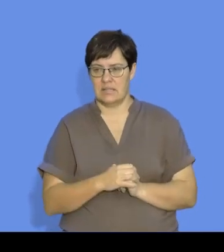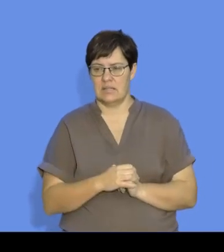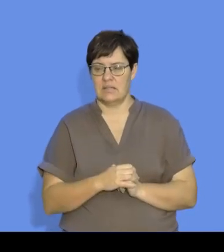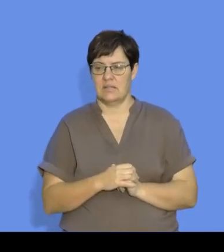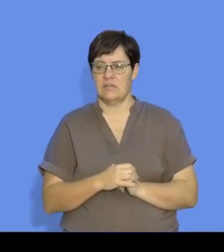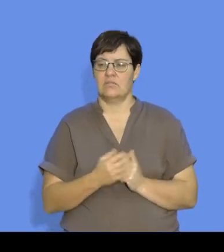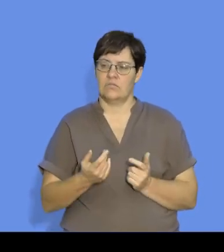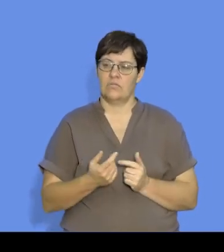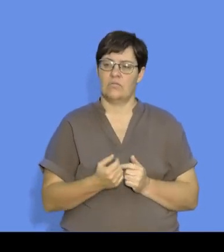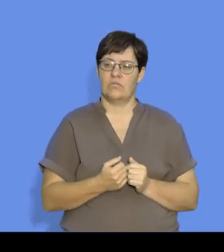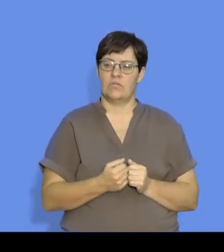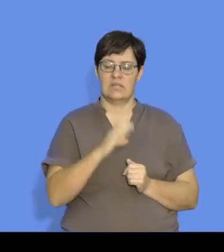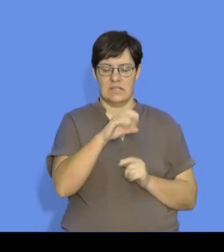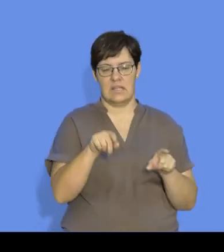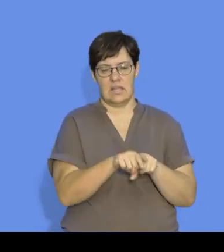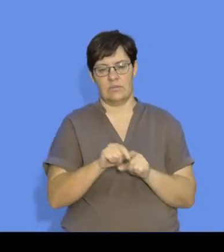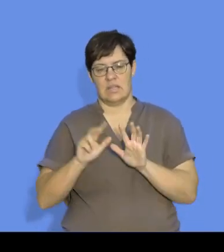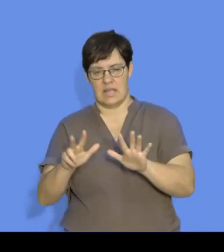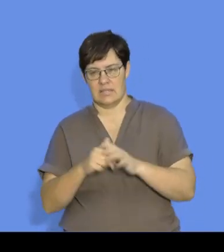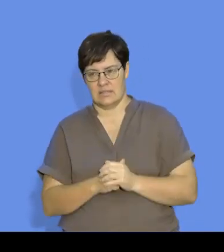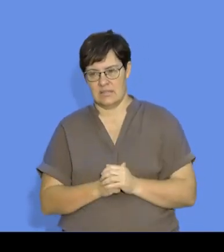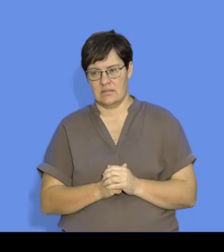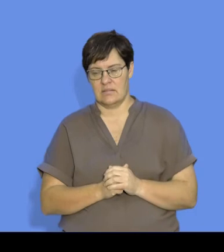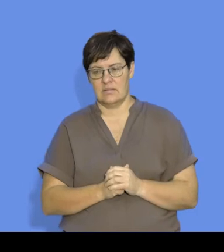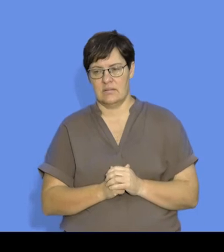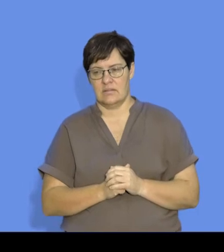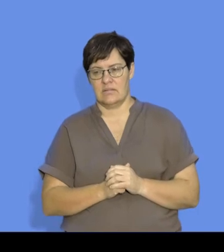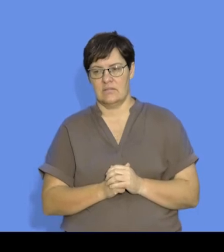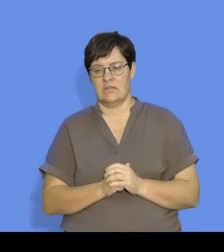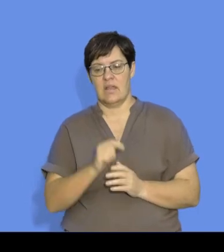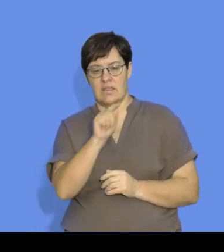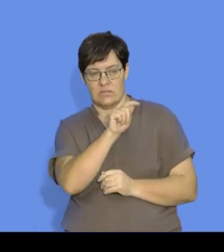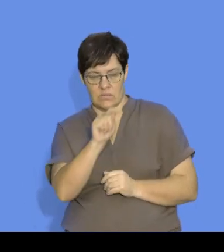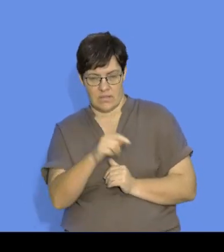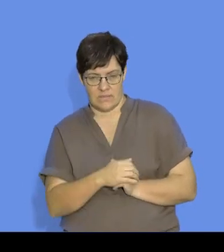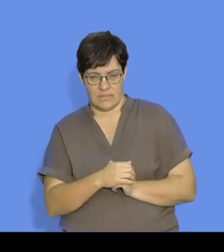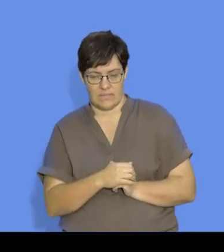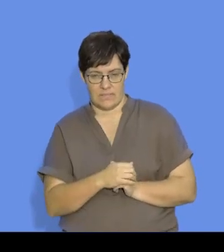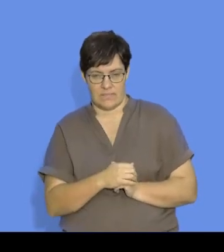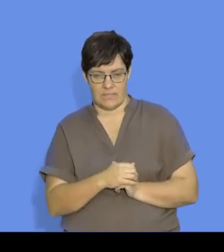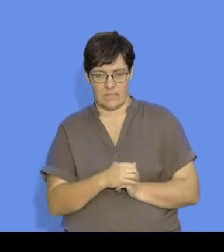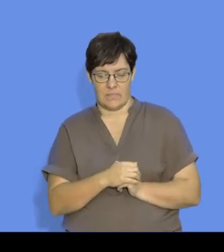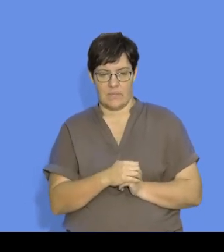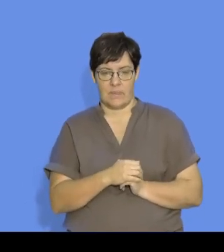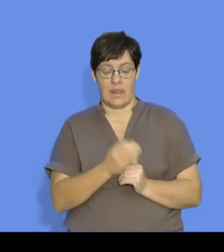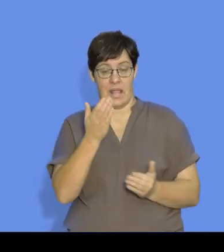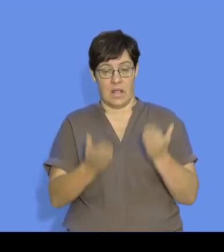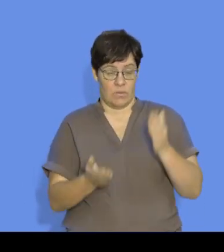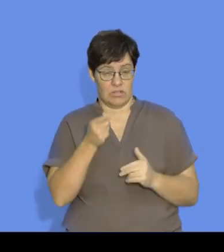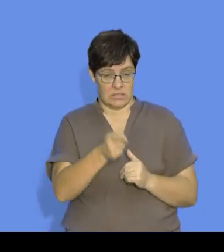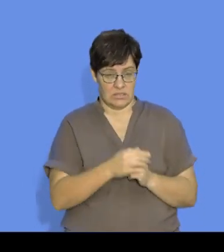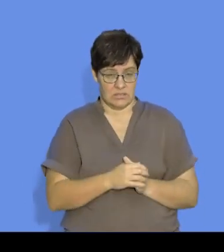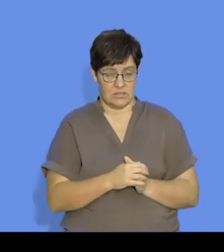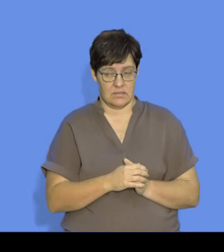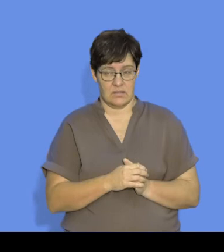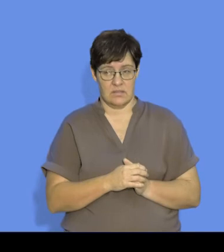c equal to 0, then c is equals to 8. Therefore, the